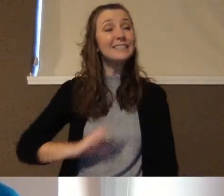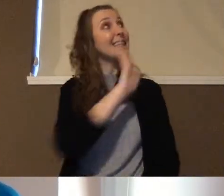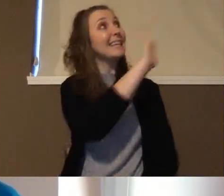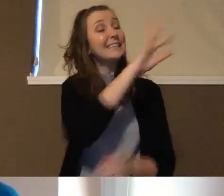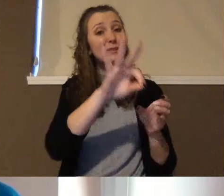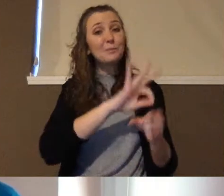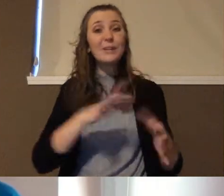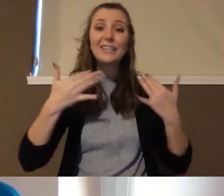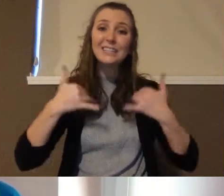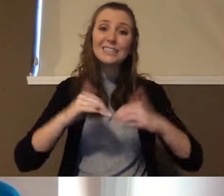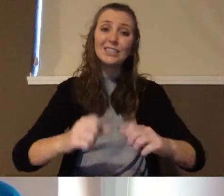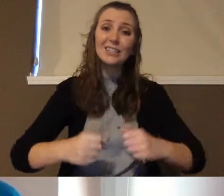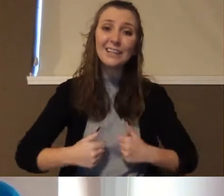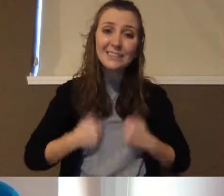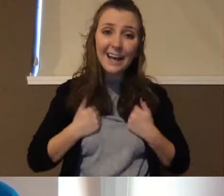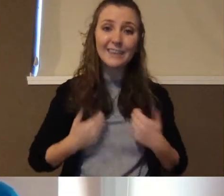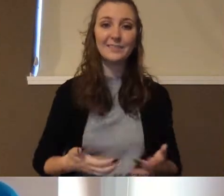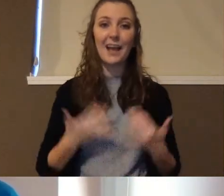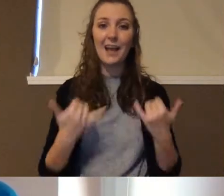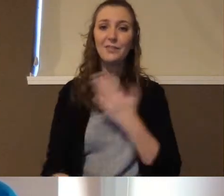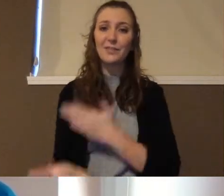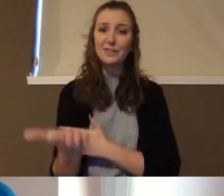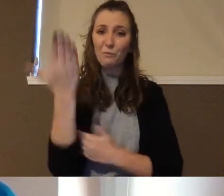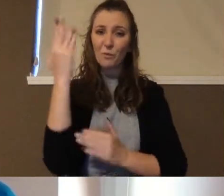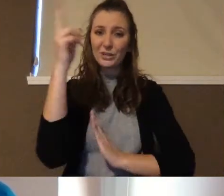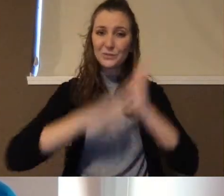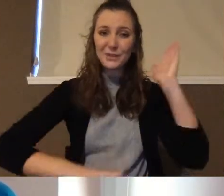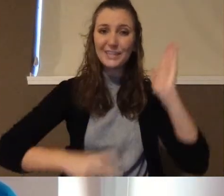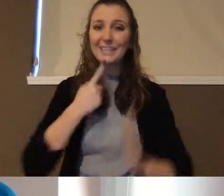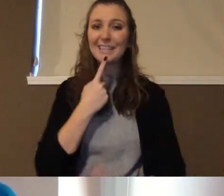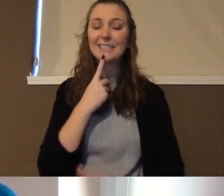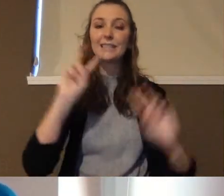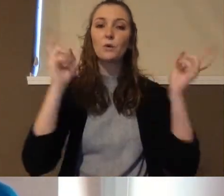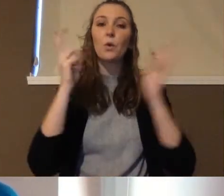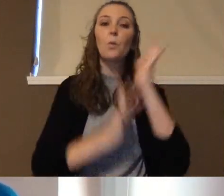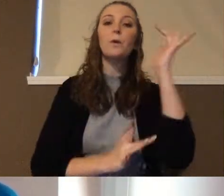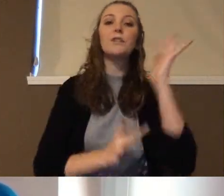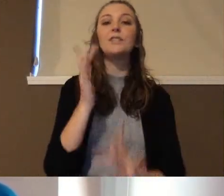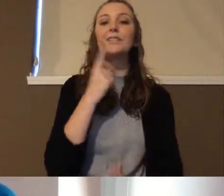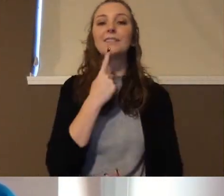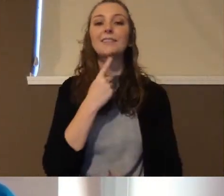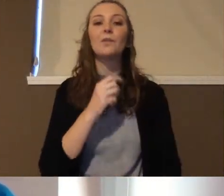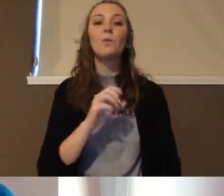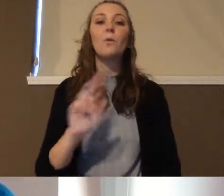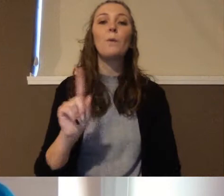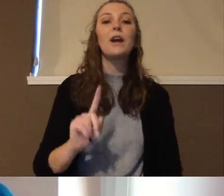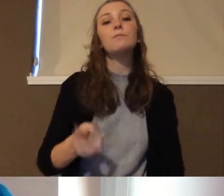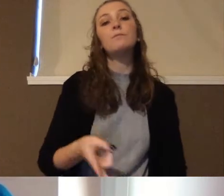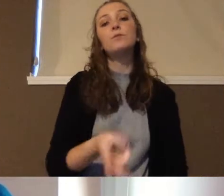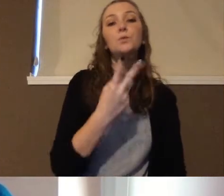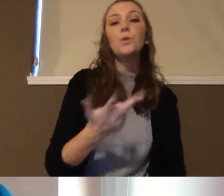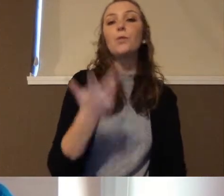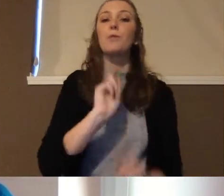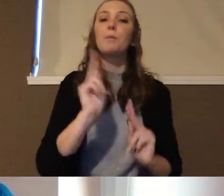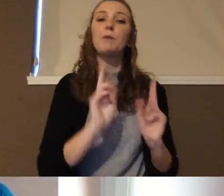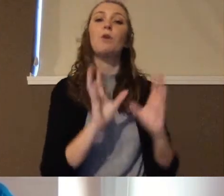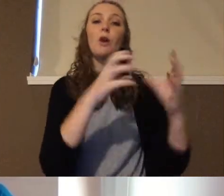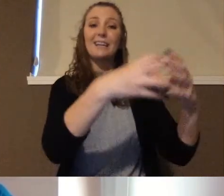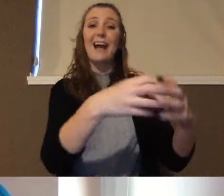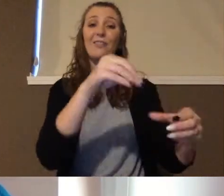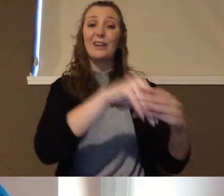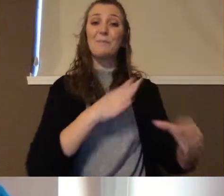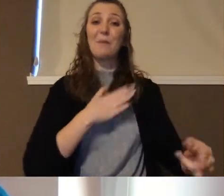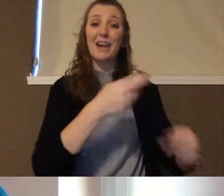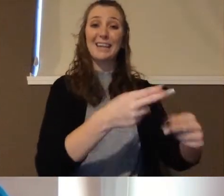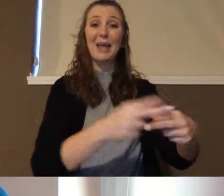speaking. Our faith promises us Christ's Spirit is alive. In this morning's reading,